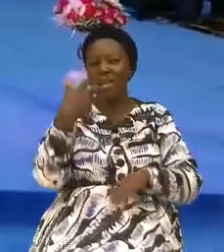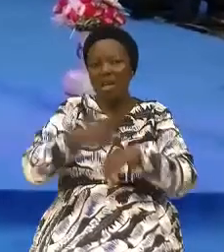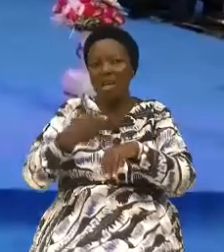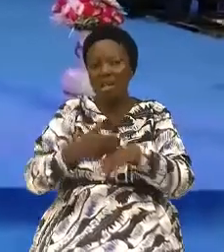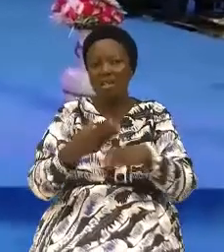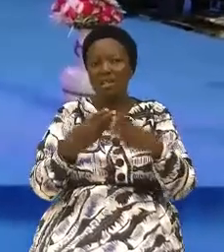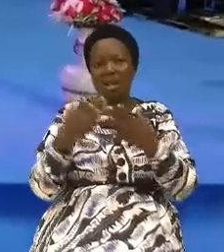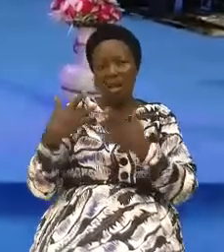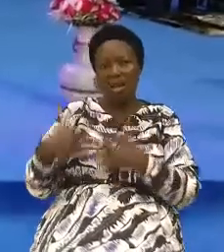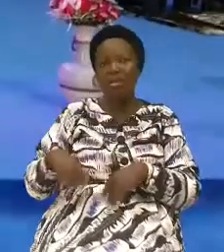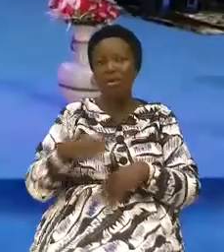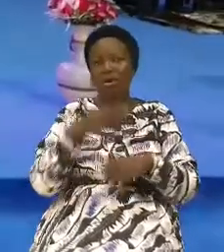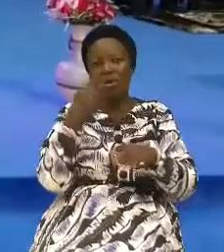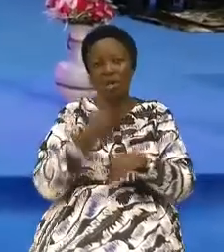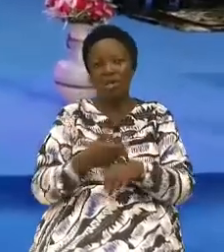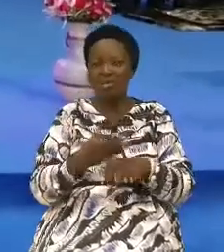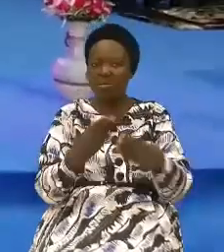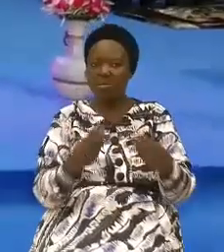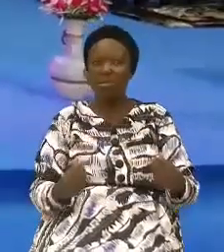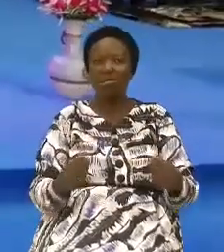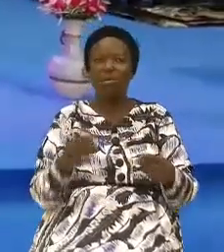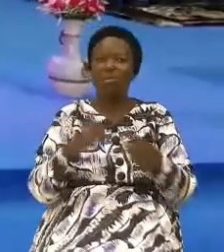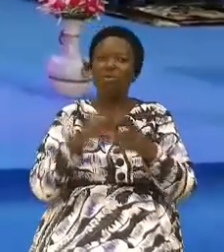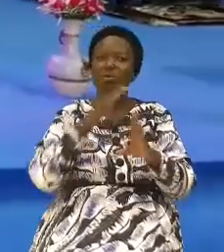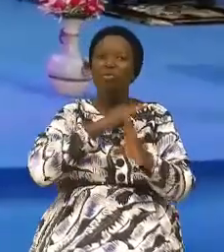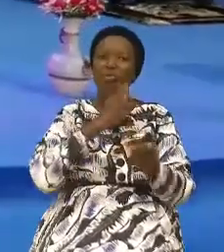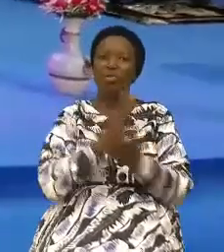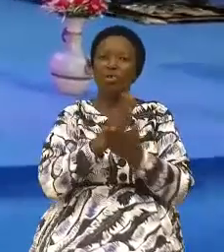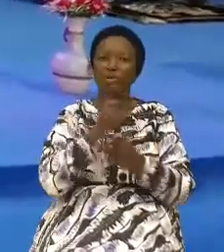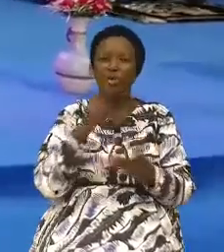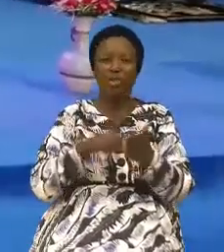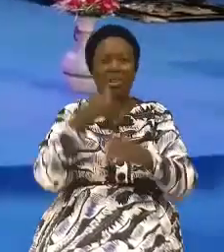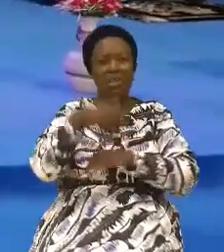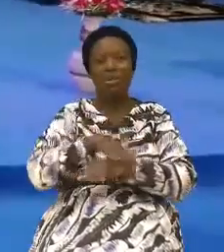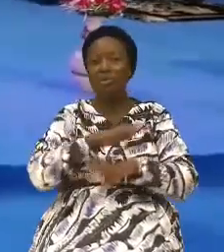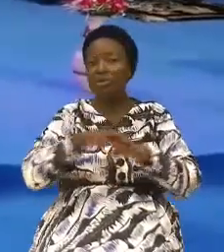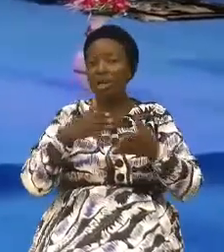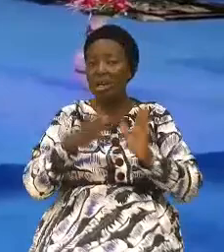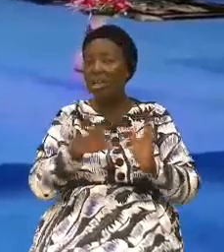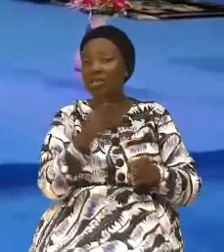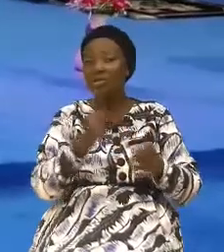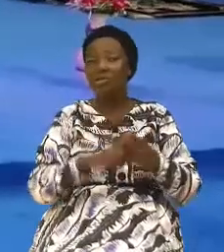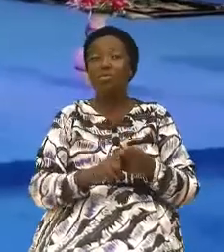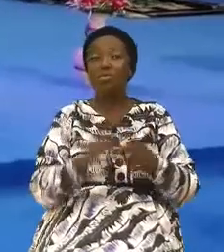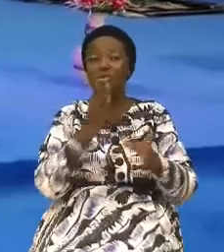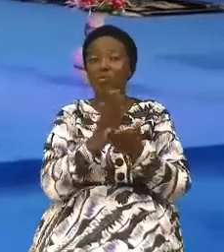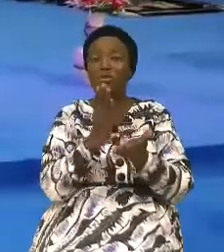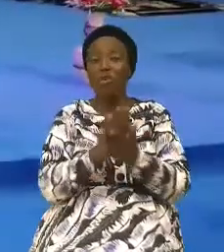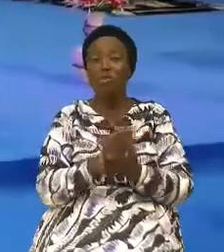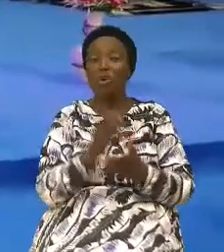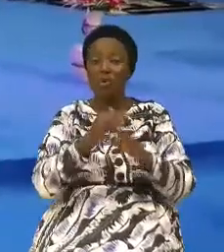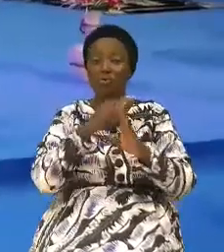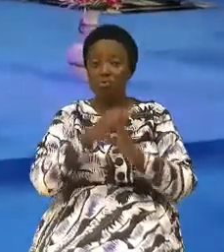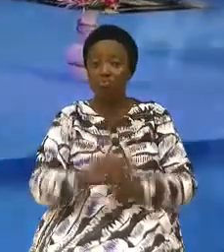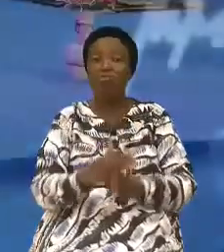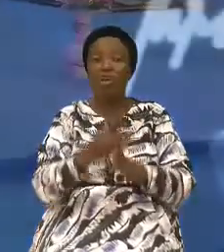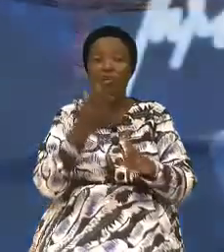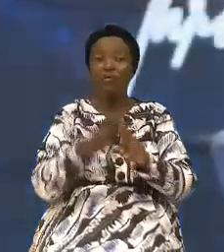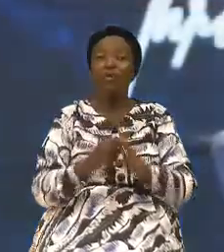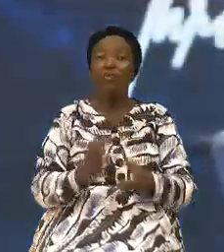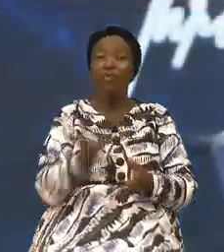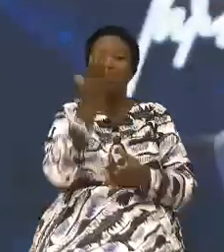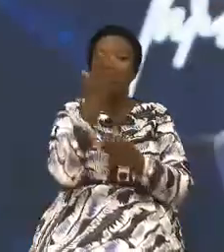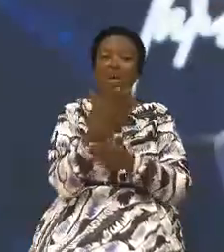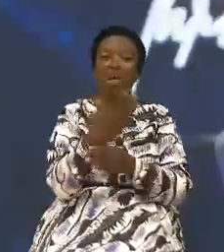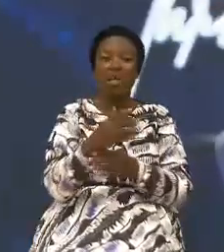you tonight. Don't allow anything to pull you down when you are to raise up your hand, when you are to stand up and have Jesus as your